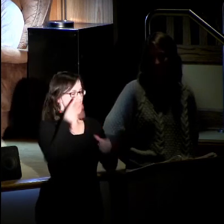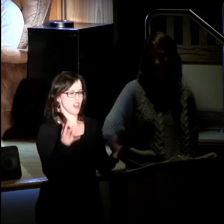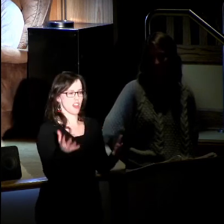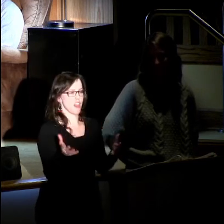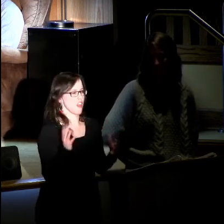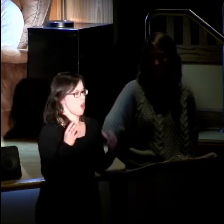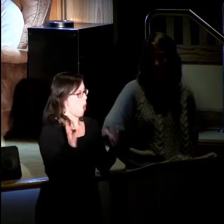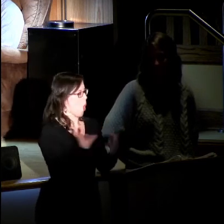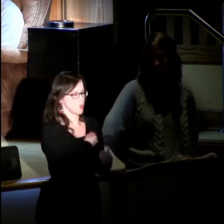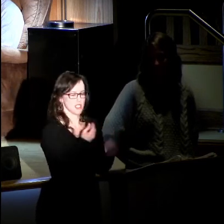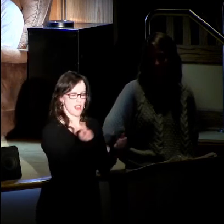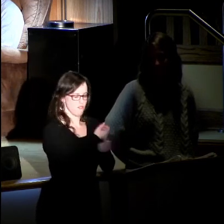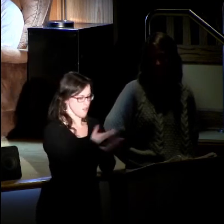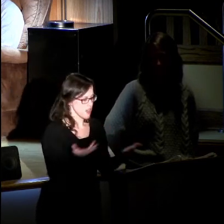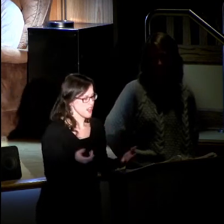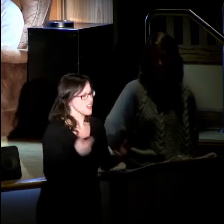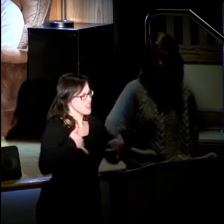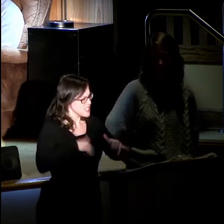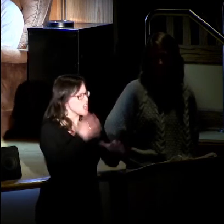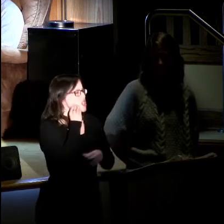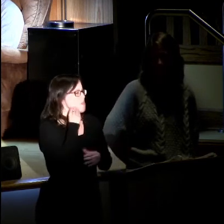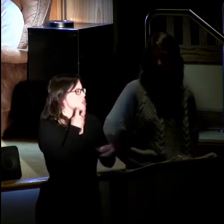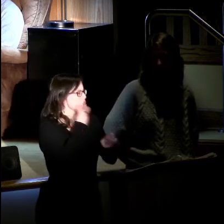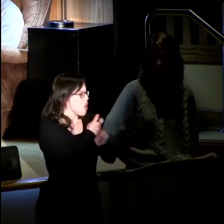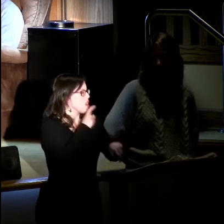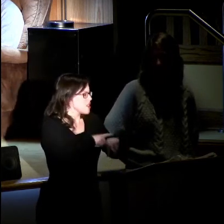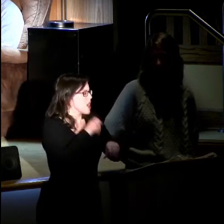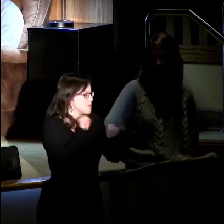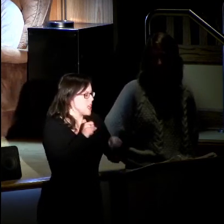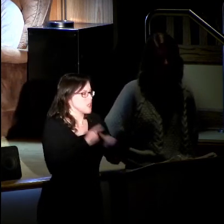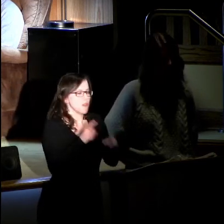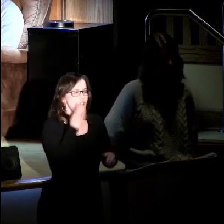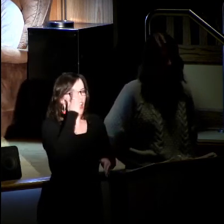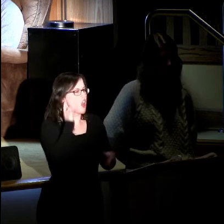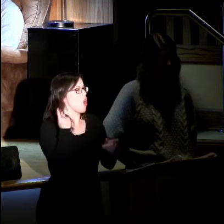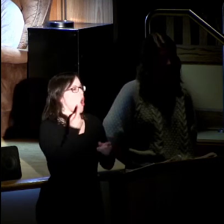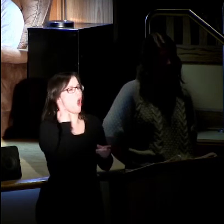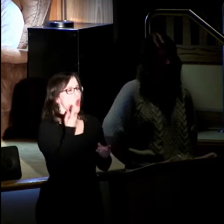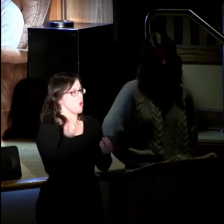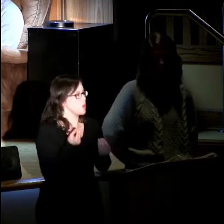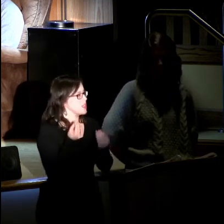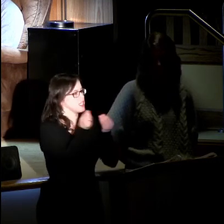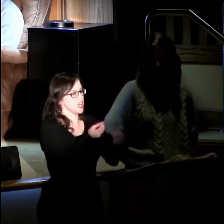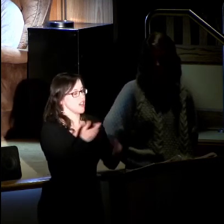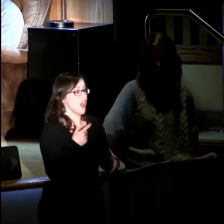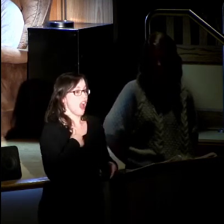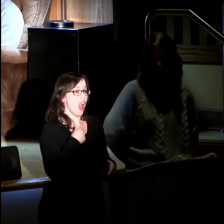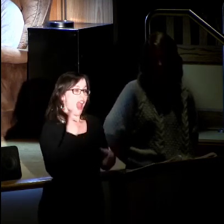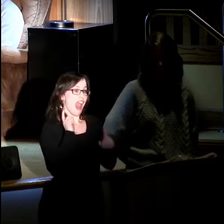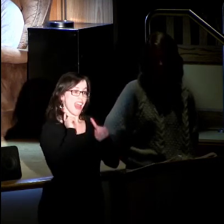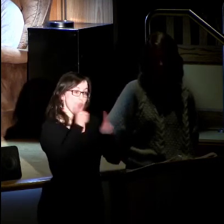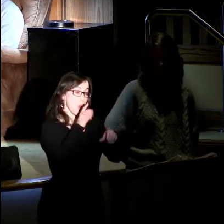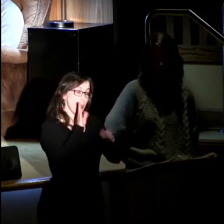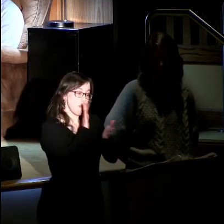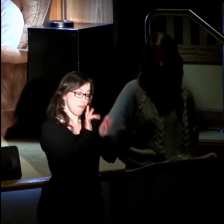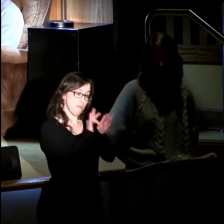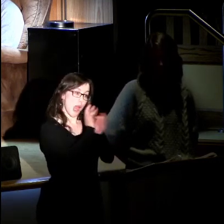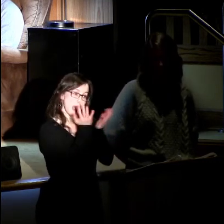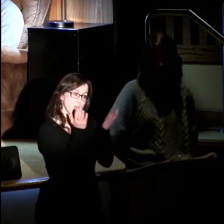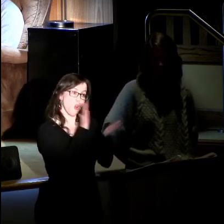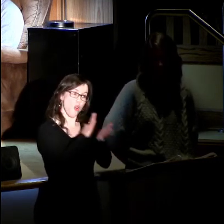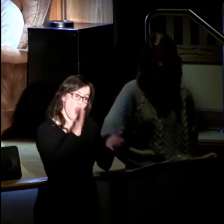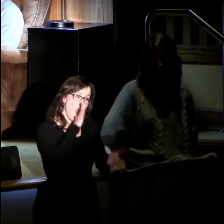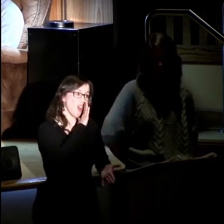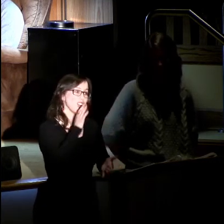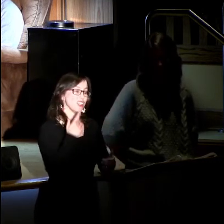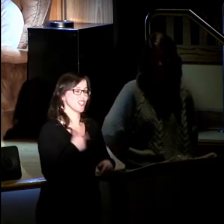had some hard times, plenty of them, but the Lord always provided. I even made it through 4 years of Bible college, and you'll never guess who paid my